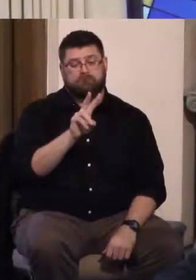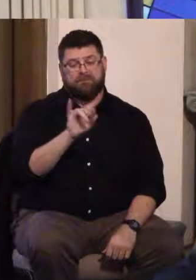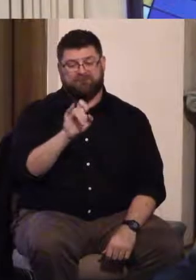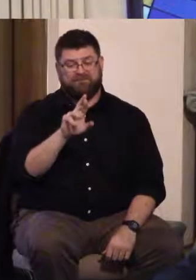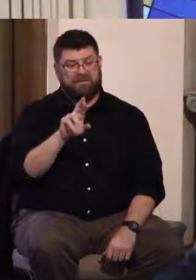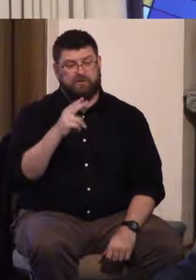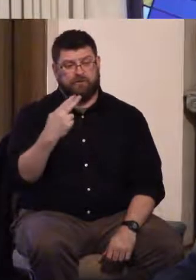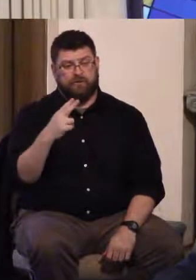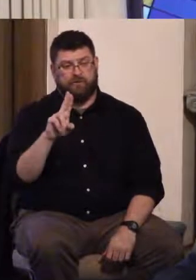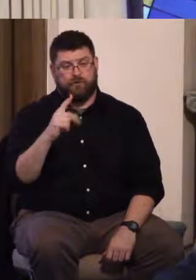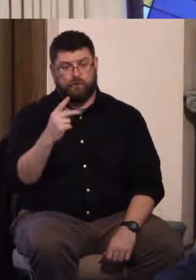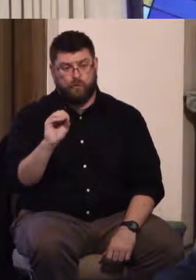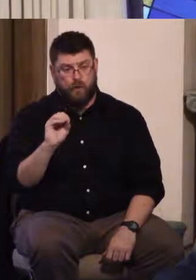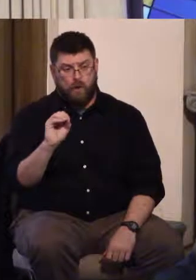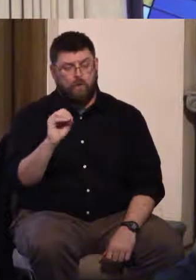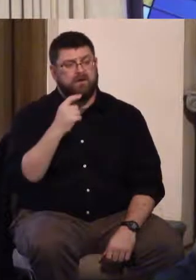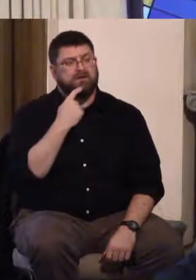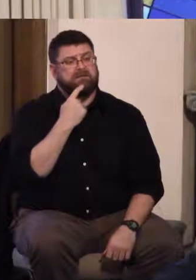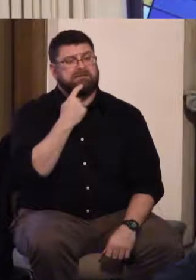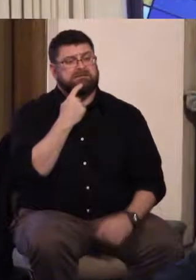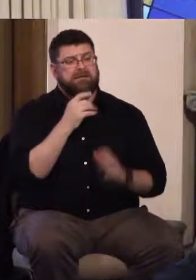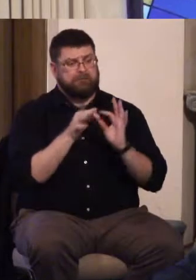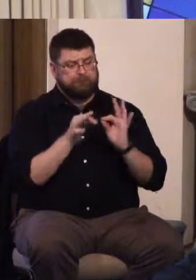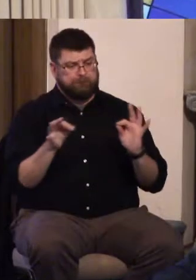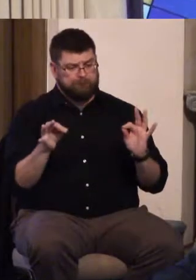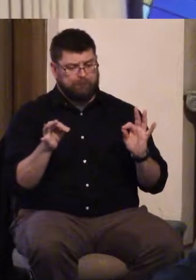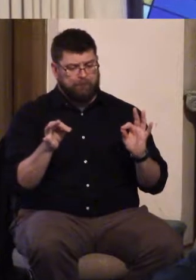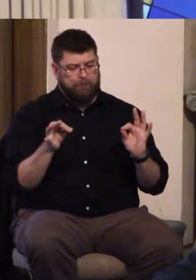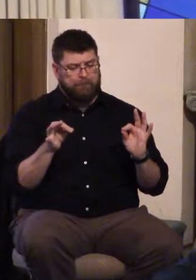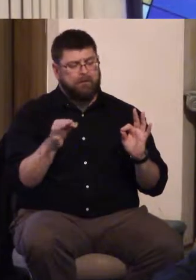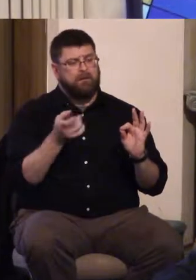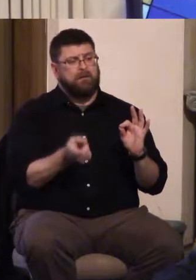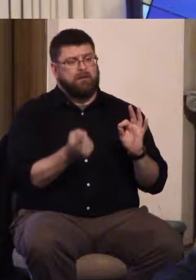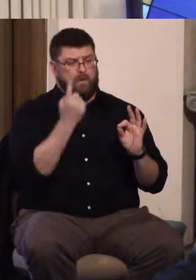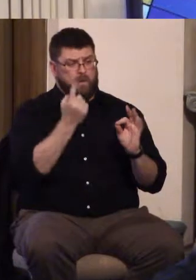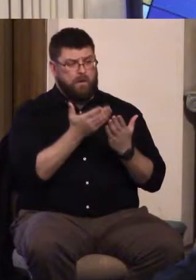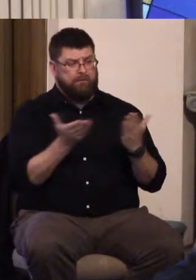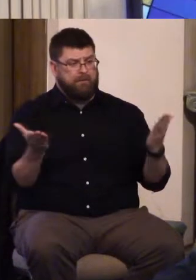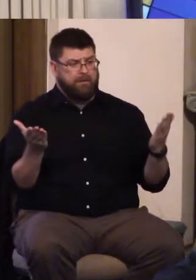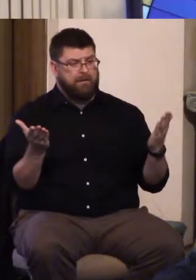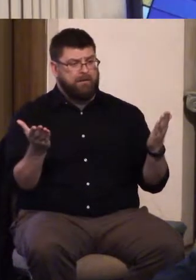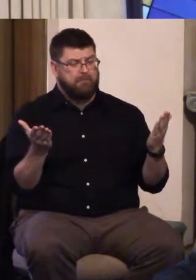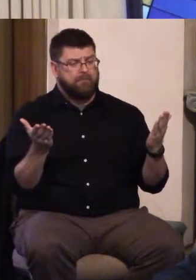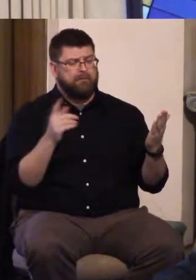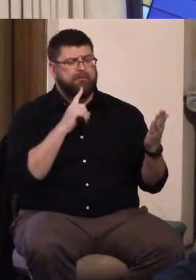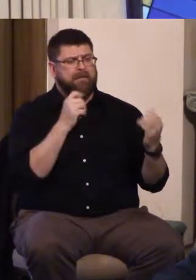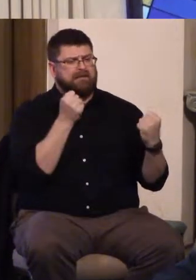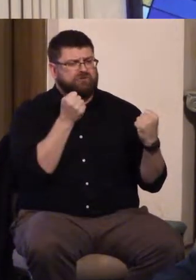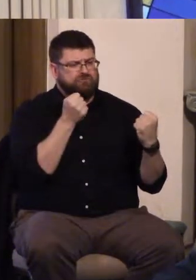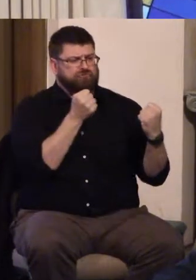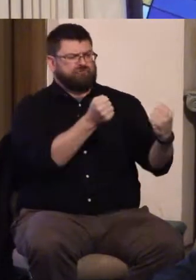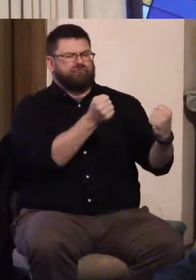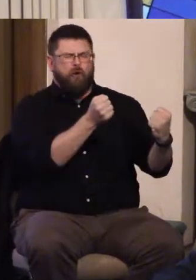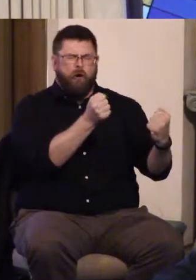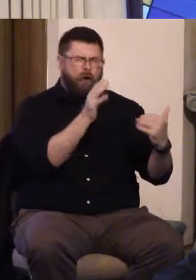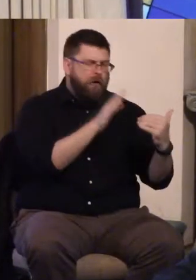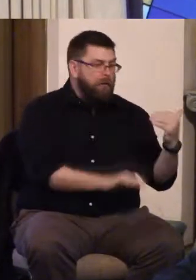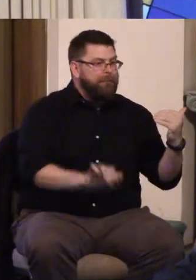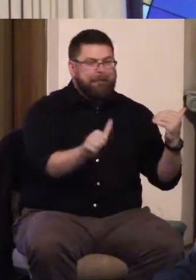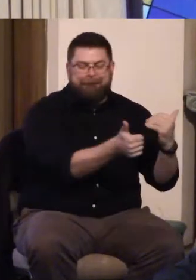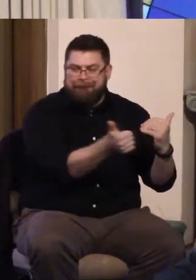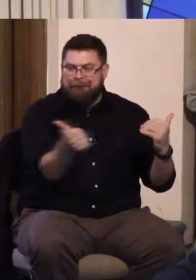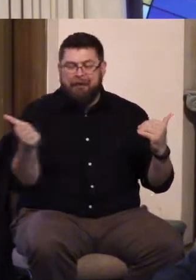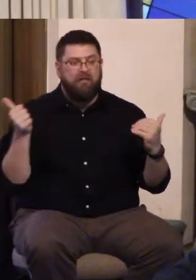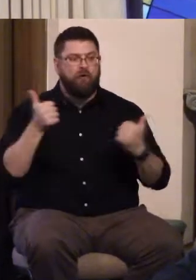Victor Hugo said that there's one thing that is stronger than